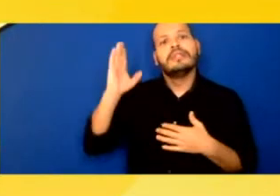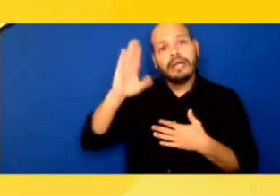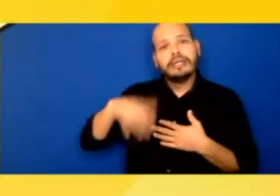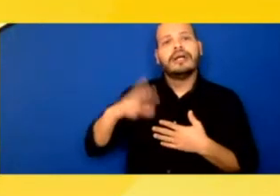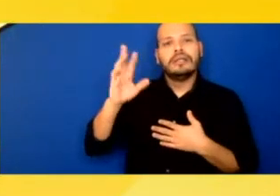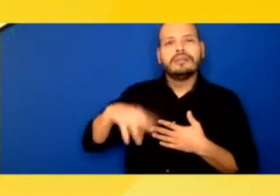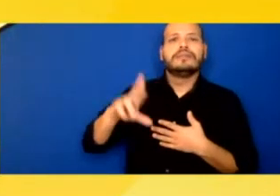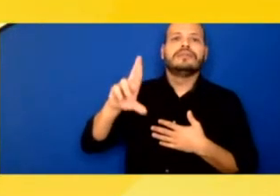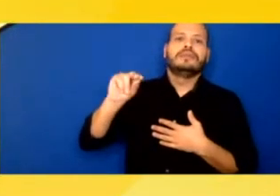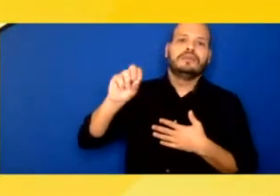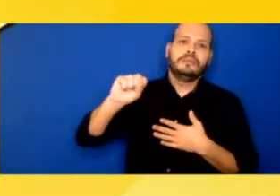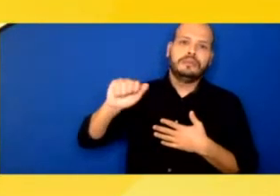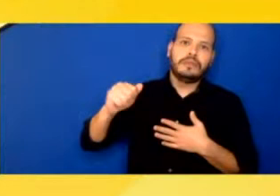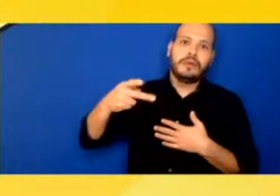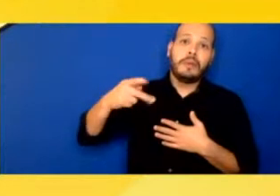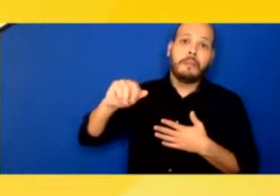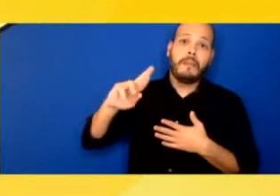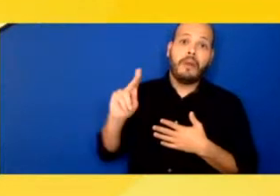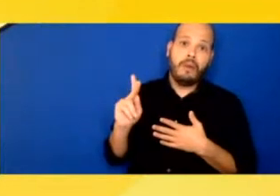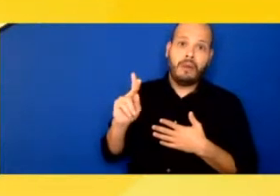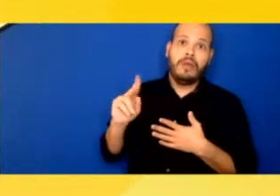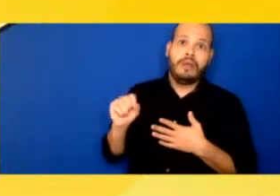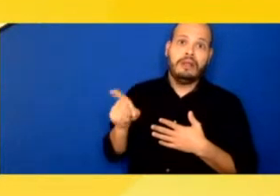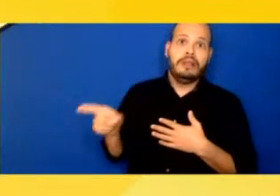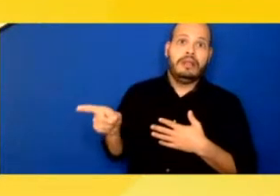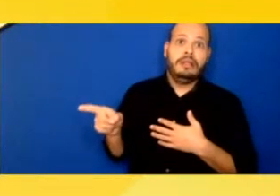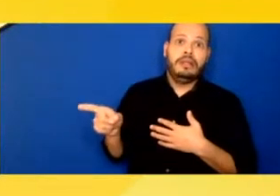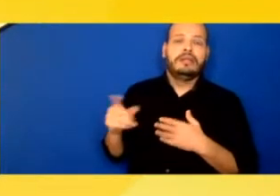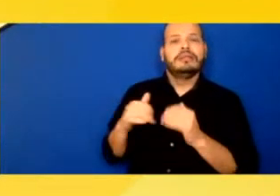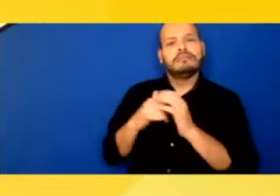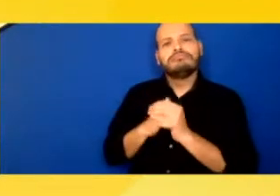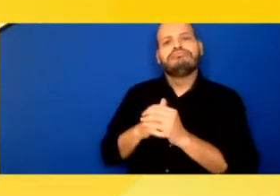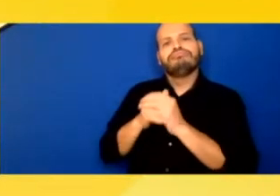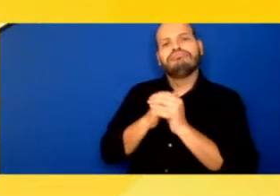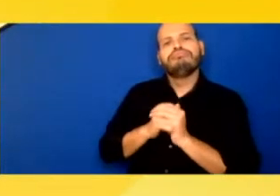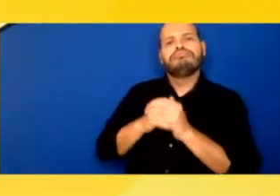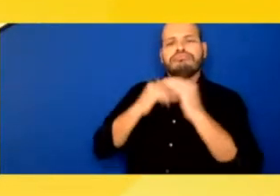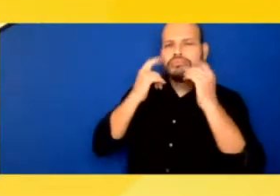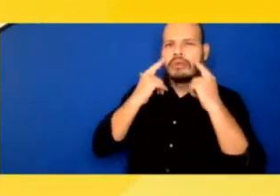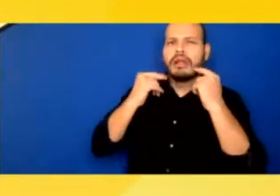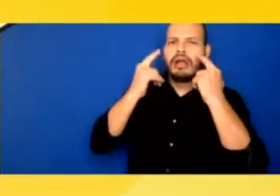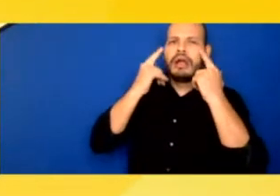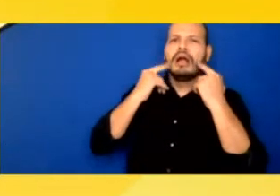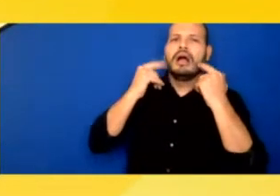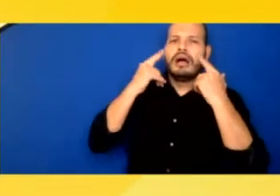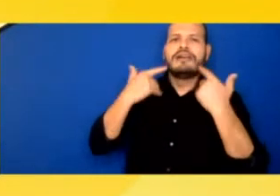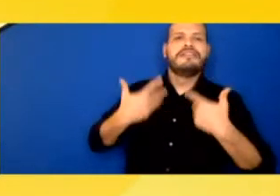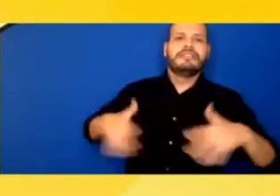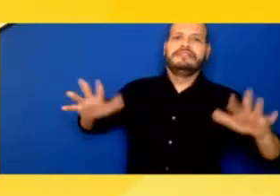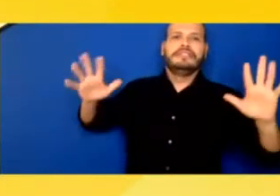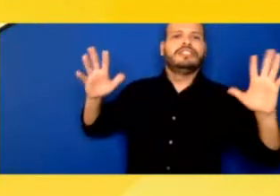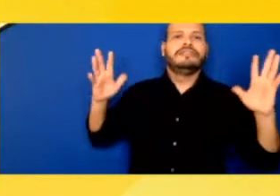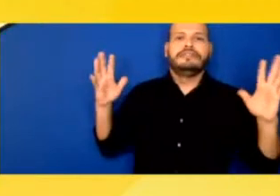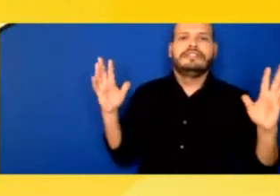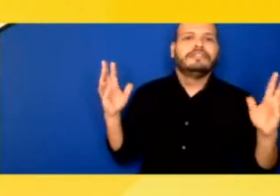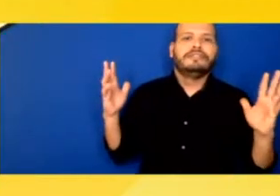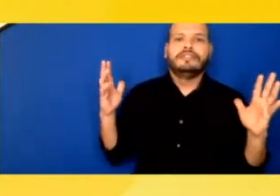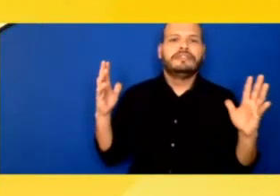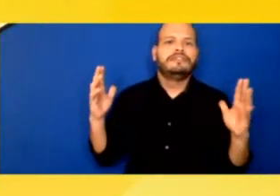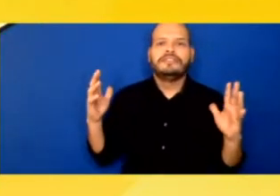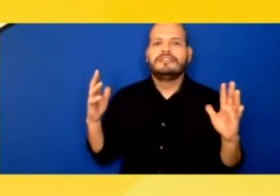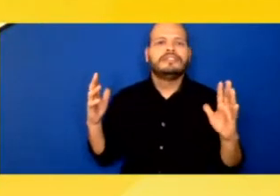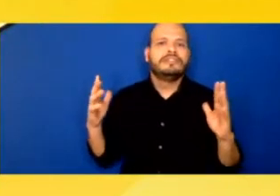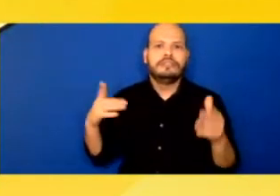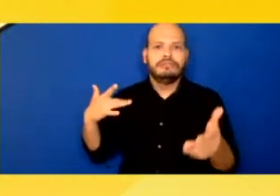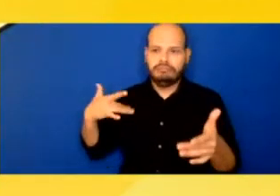put behind us. There came a point, Frederick Douglass said, I prayed enough about how bad the slave master is. There comes a time you have to put it behind